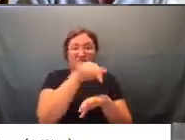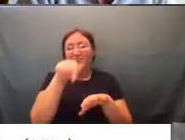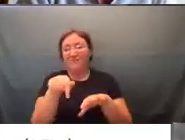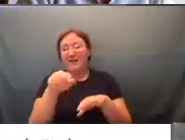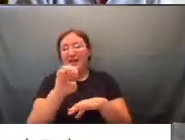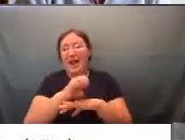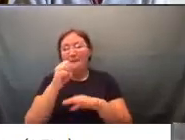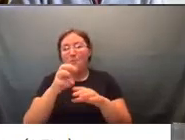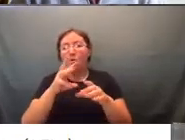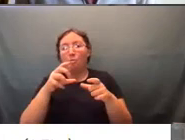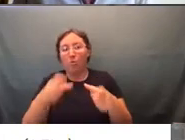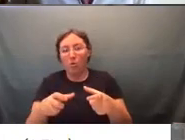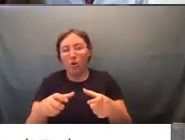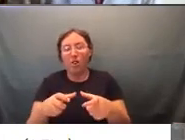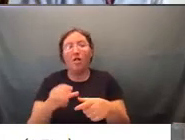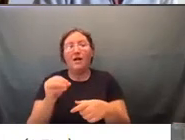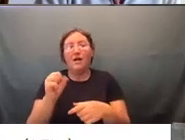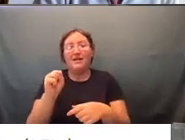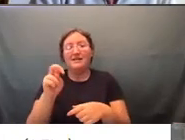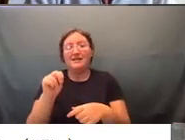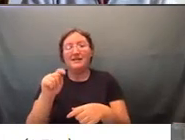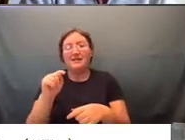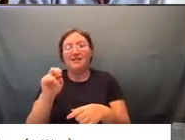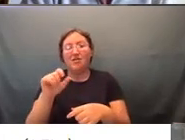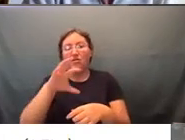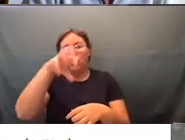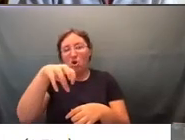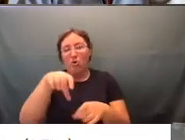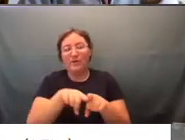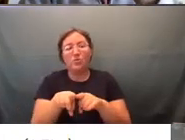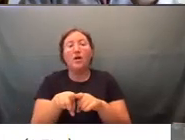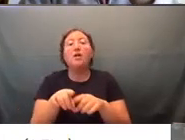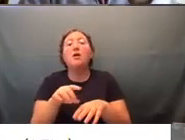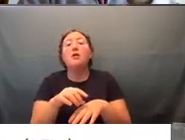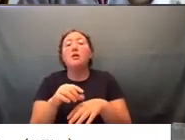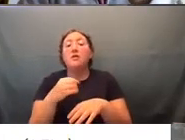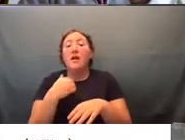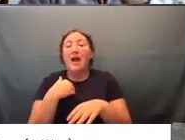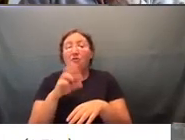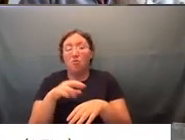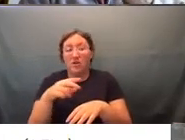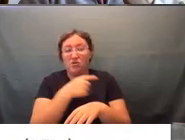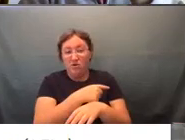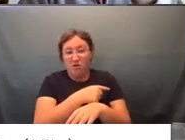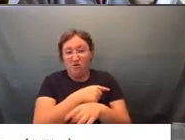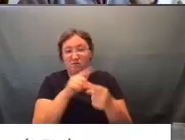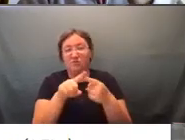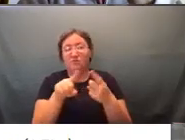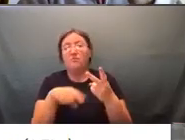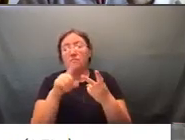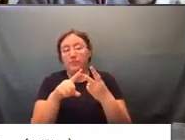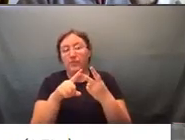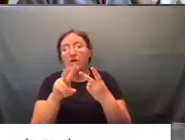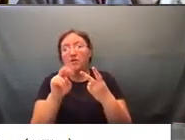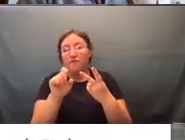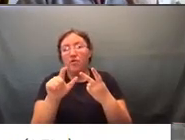Dome as well. There are 4 restrooms along the way. Below Vernal Falls, 1 mile in, above Vernal Falls, like 2